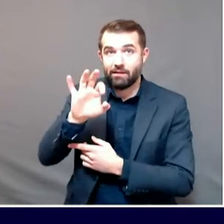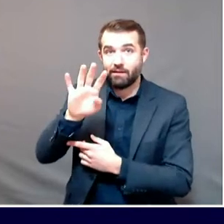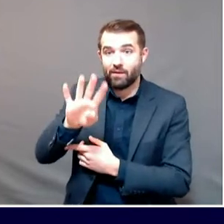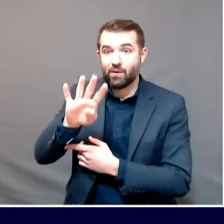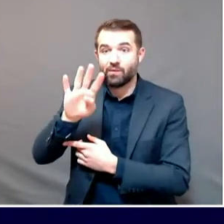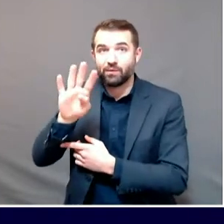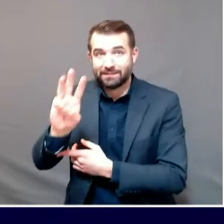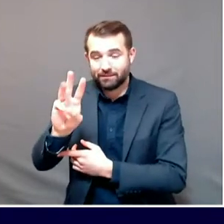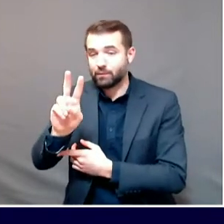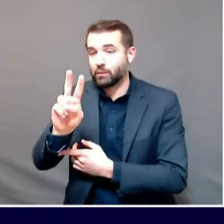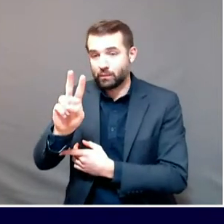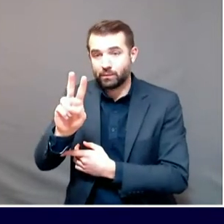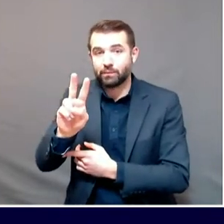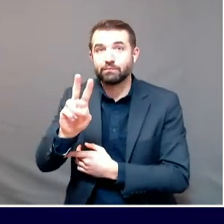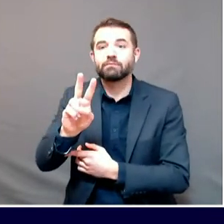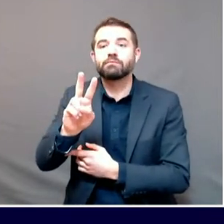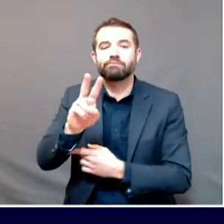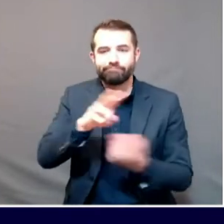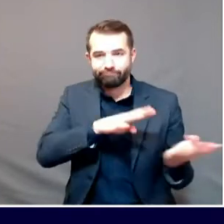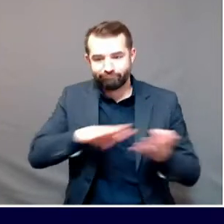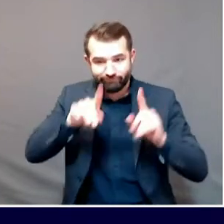15,942 are confirmed cases,